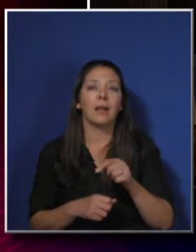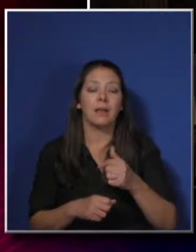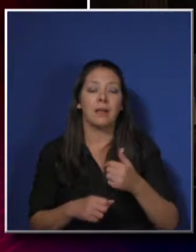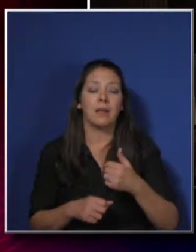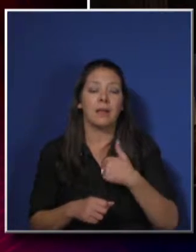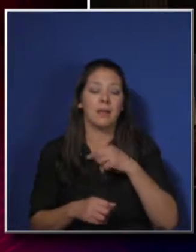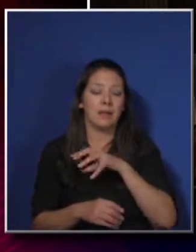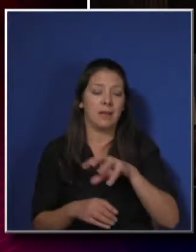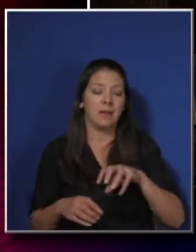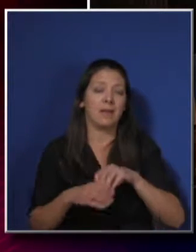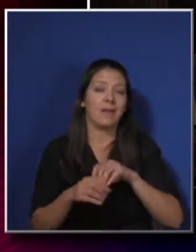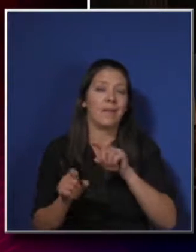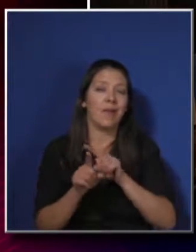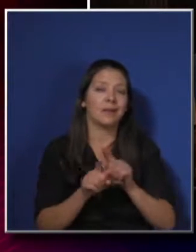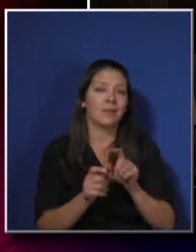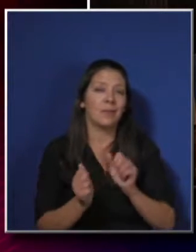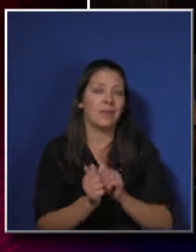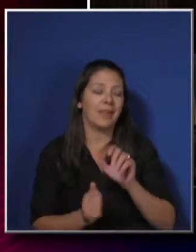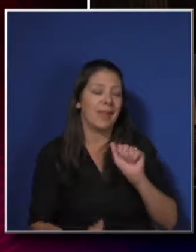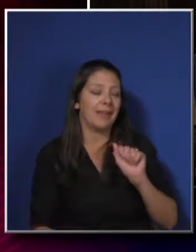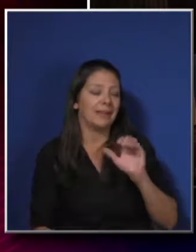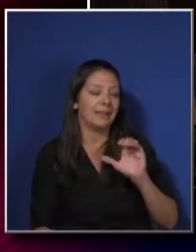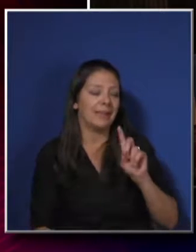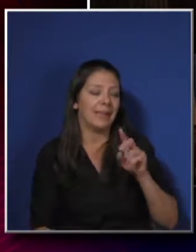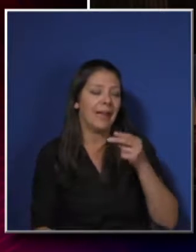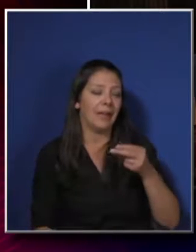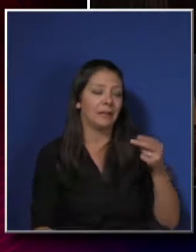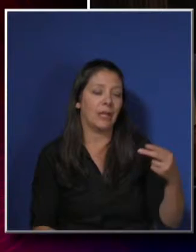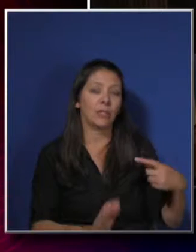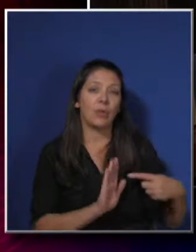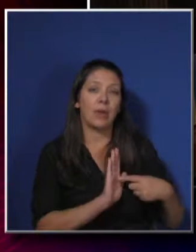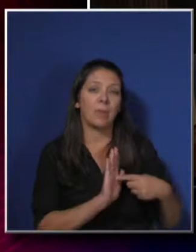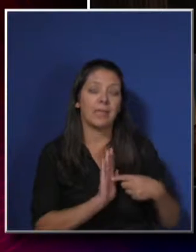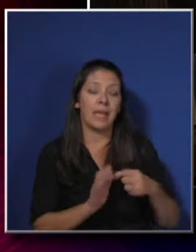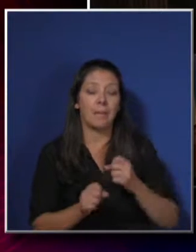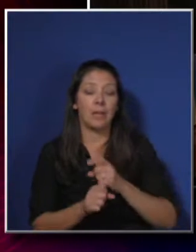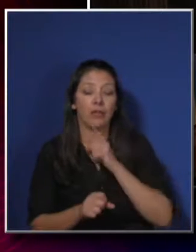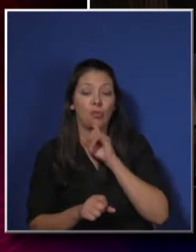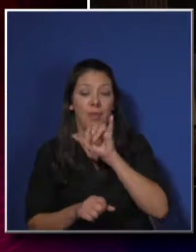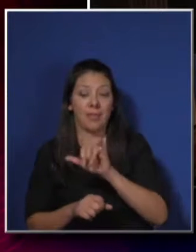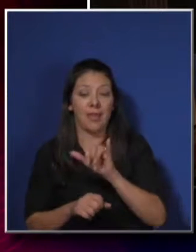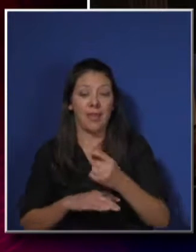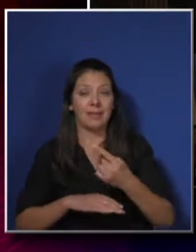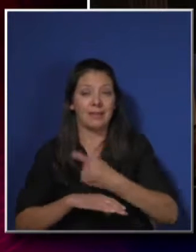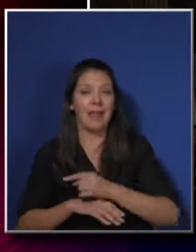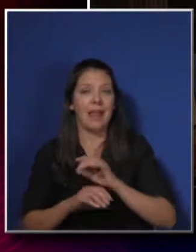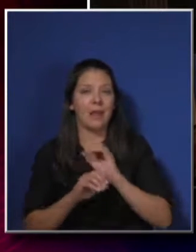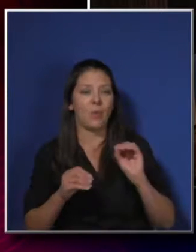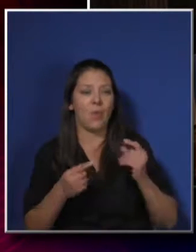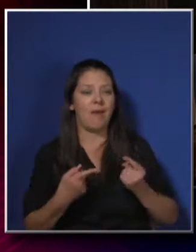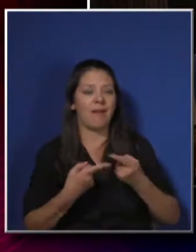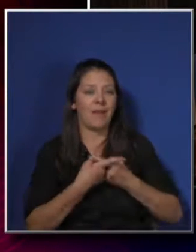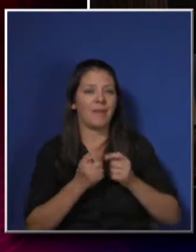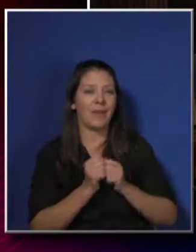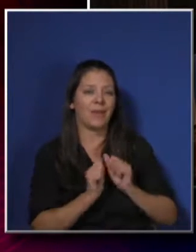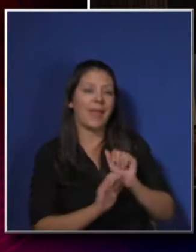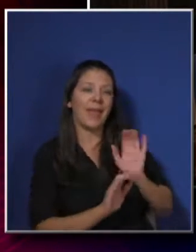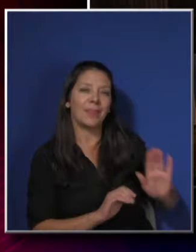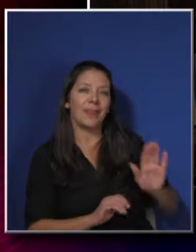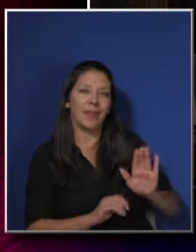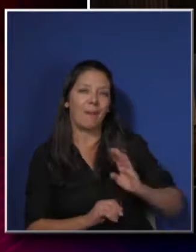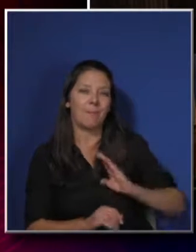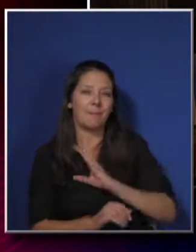an ACDHH representative, that it doesn't conflict with their board meetings. And I don't have that schedule at this